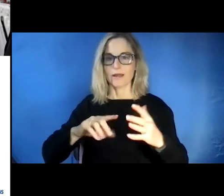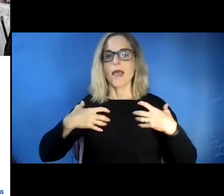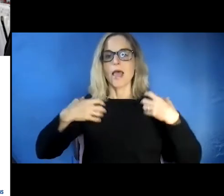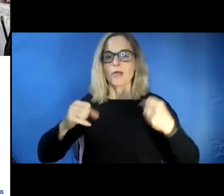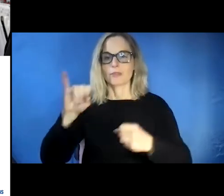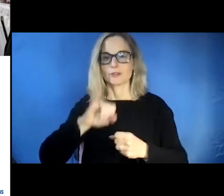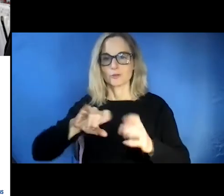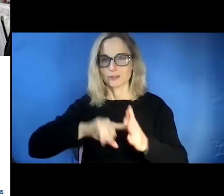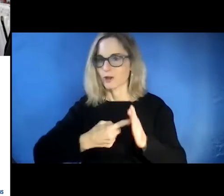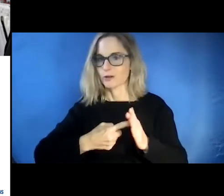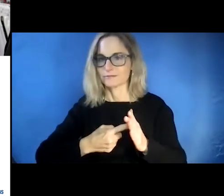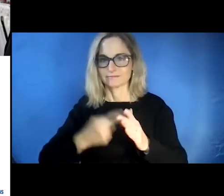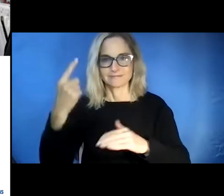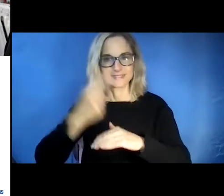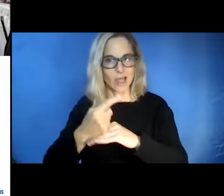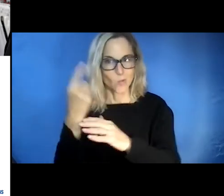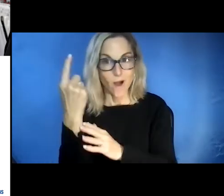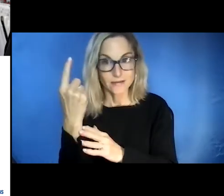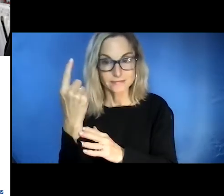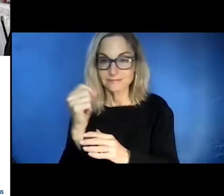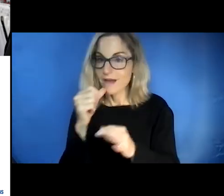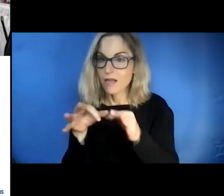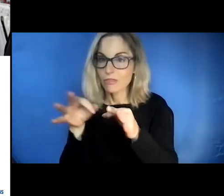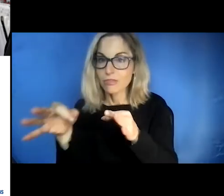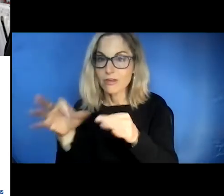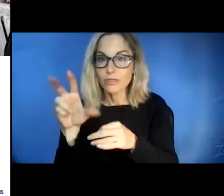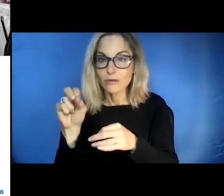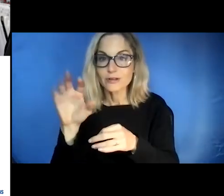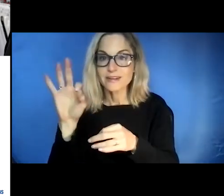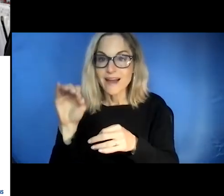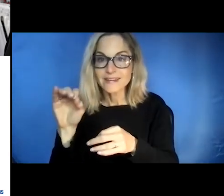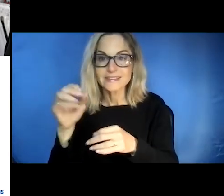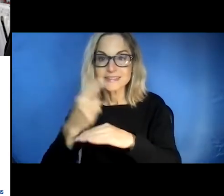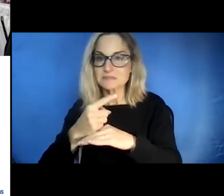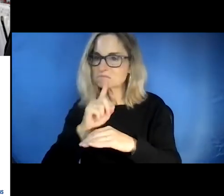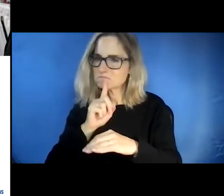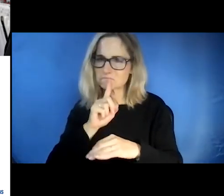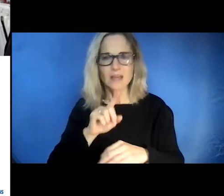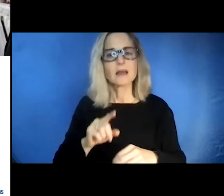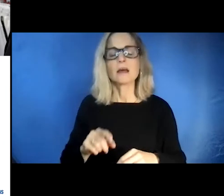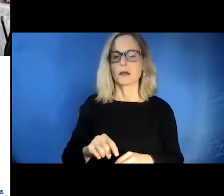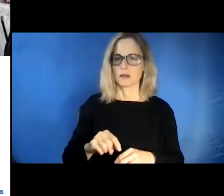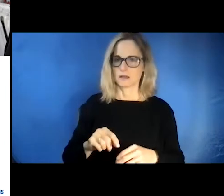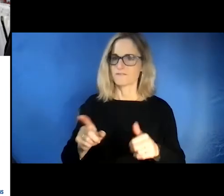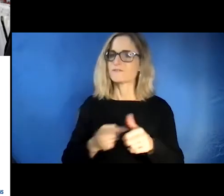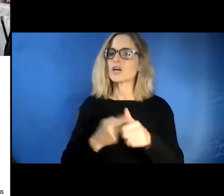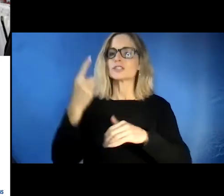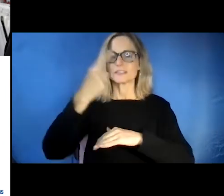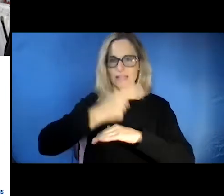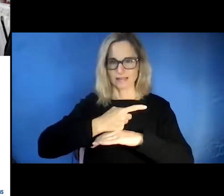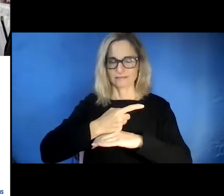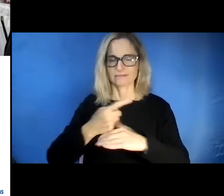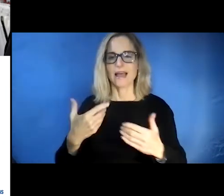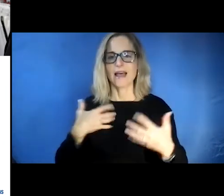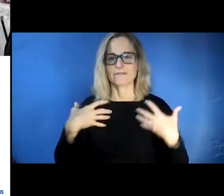benefits. This is incredible. This is something that's really unheard of in business today. So they